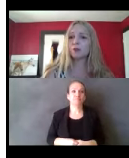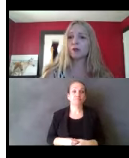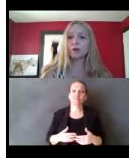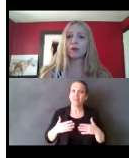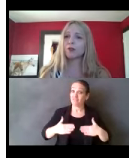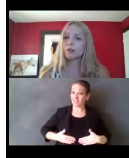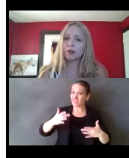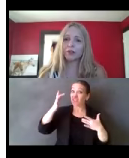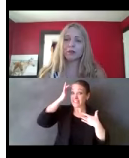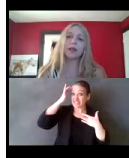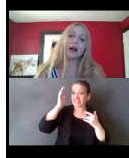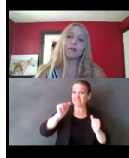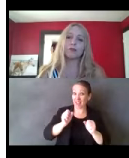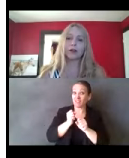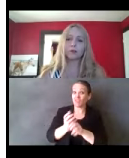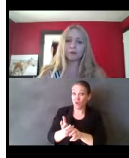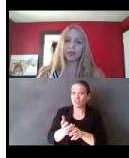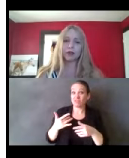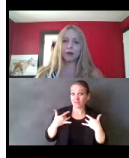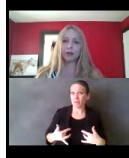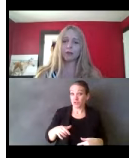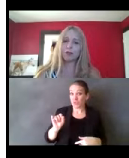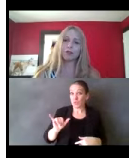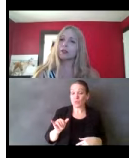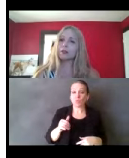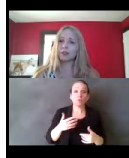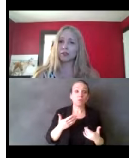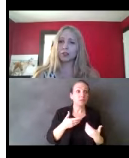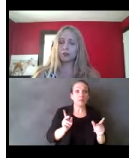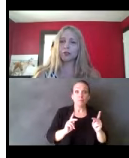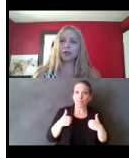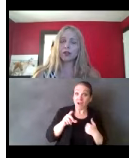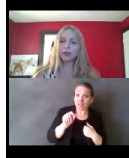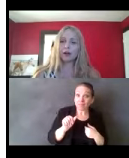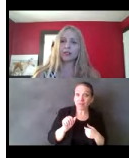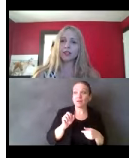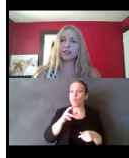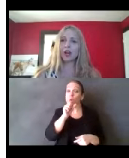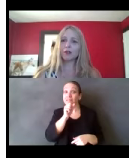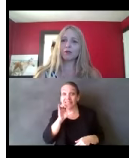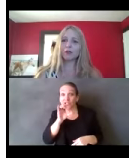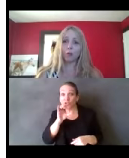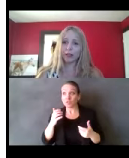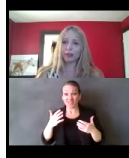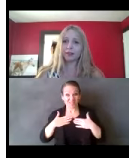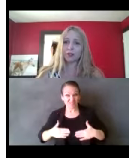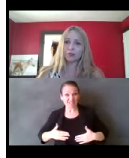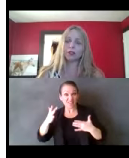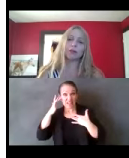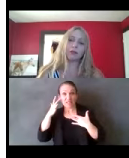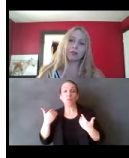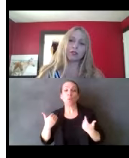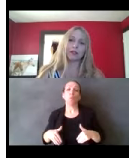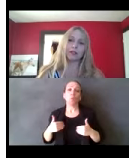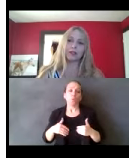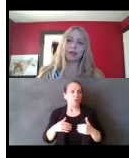disabilities or older adults that may have, you know, ongoing physical illness issues, takes a lot of coping to deal